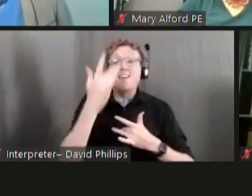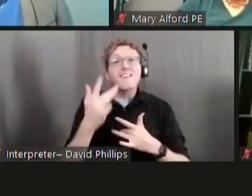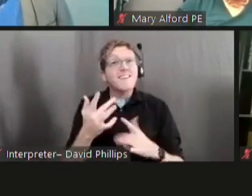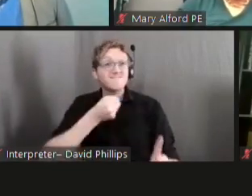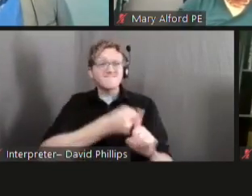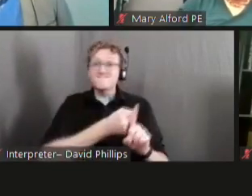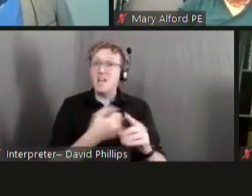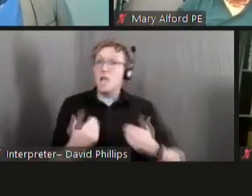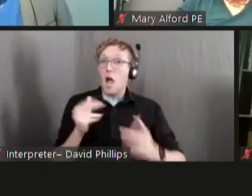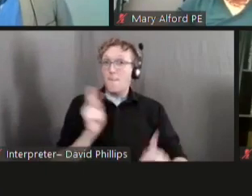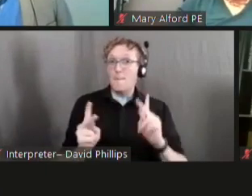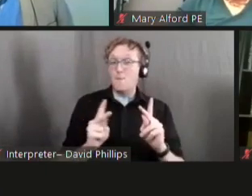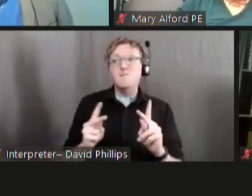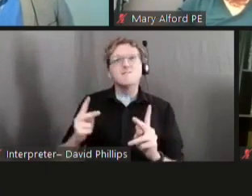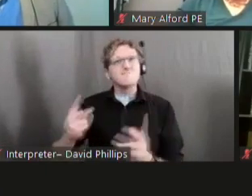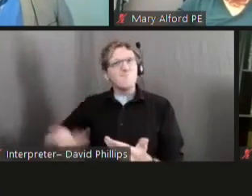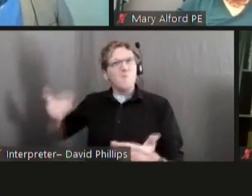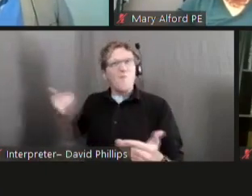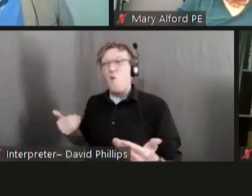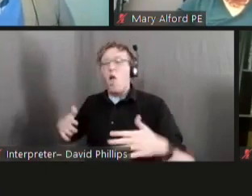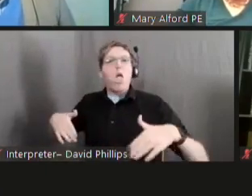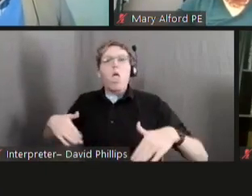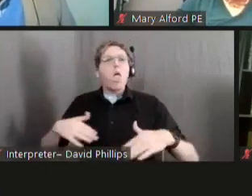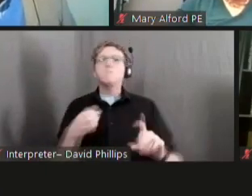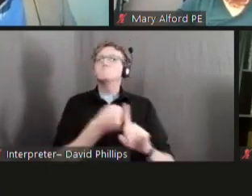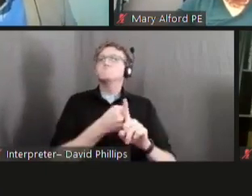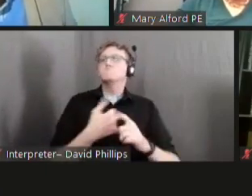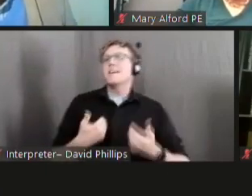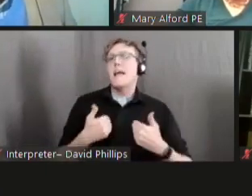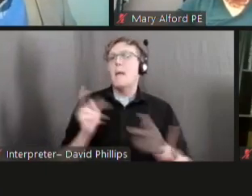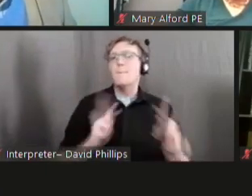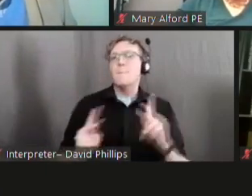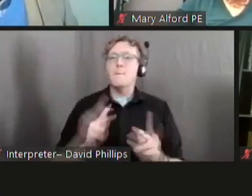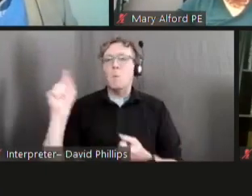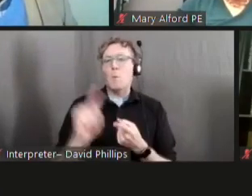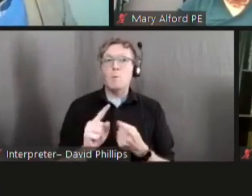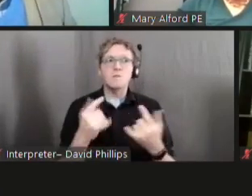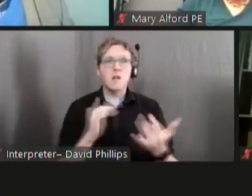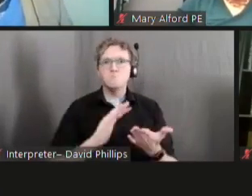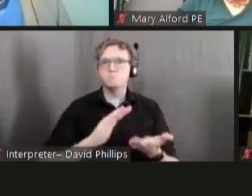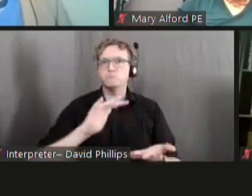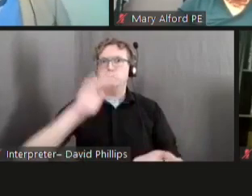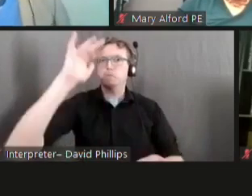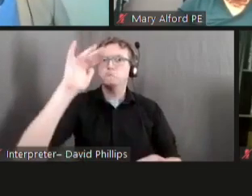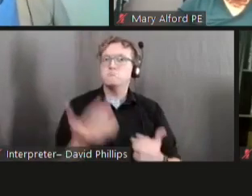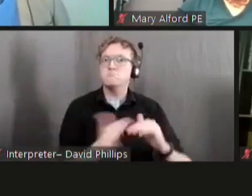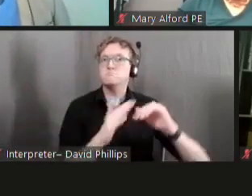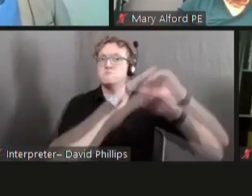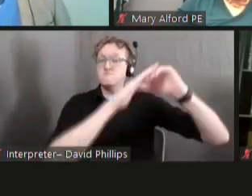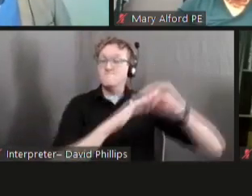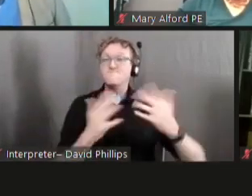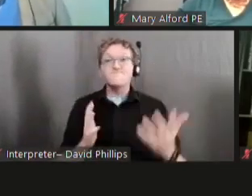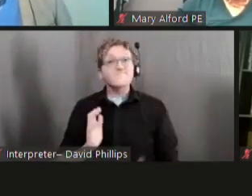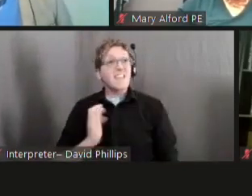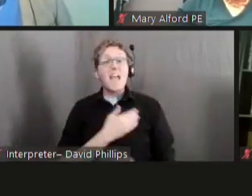previous variants have done before. So in other words, our freedom to not get vaccinated, our freedom to not